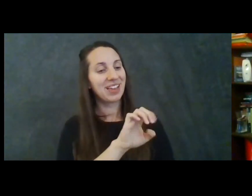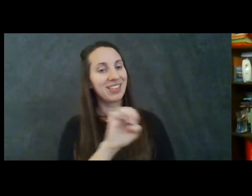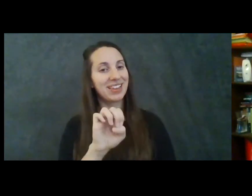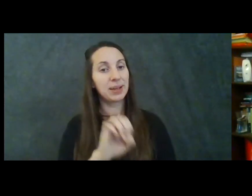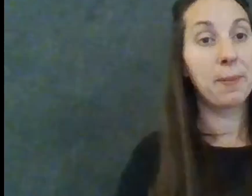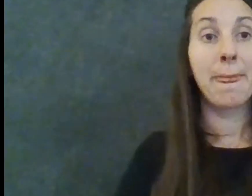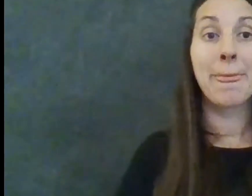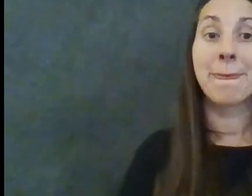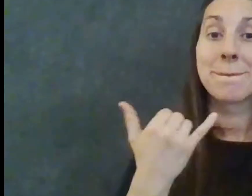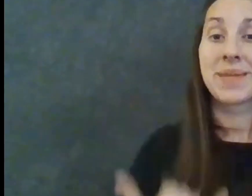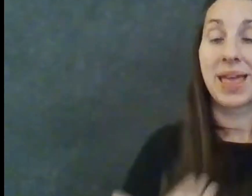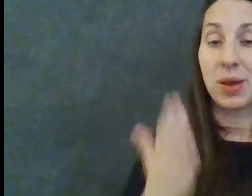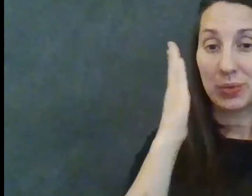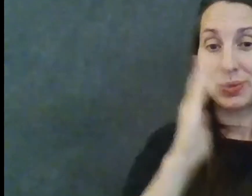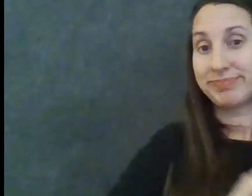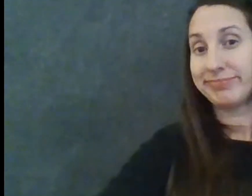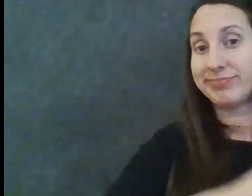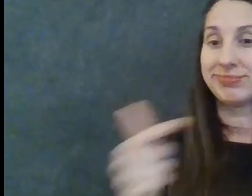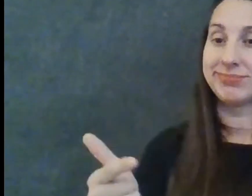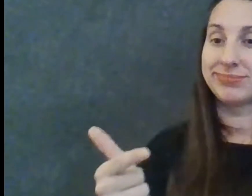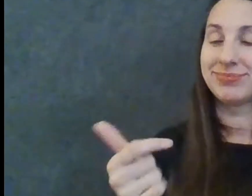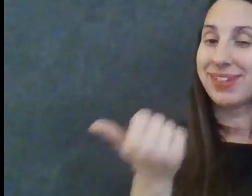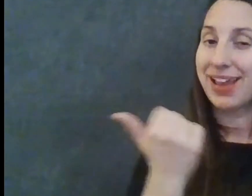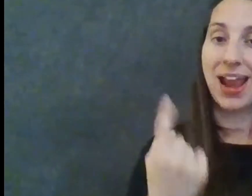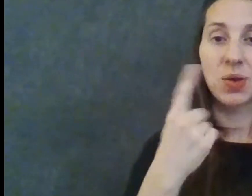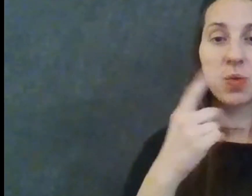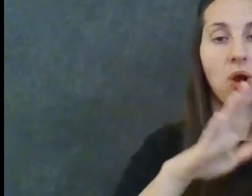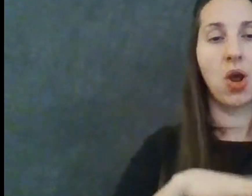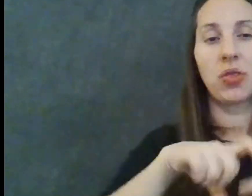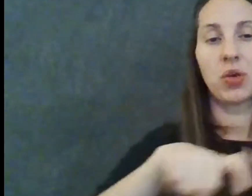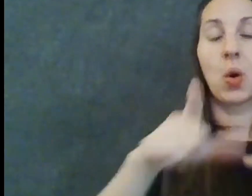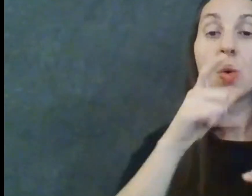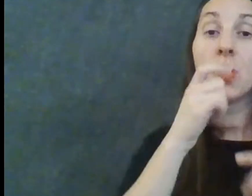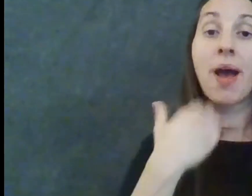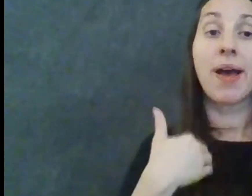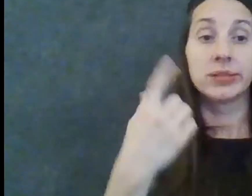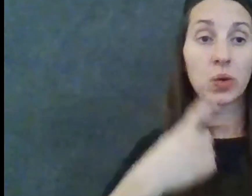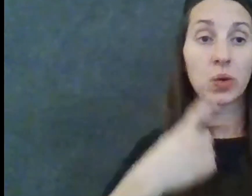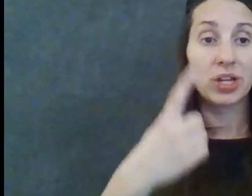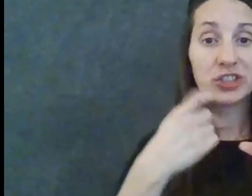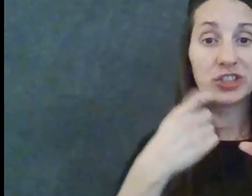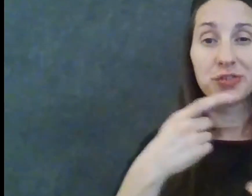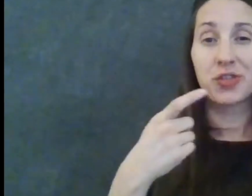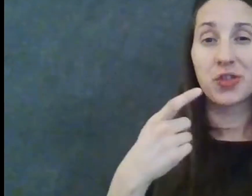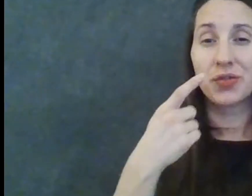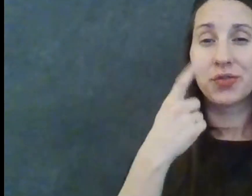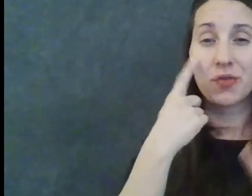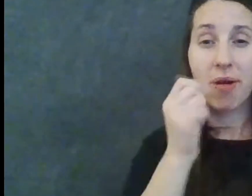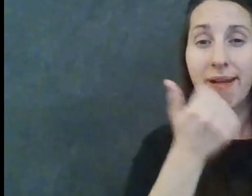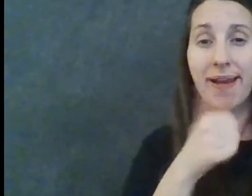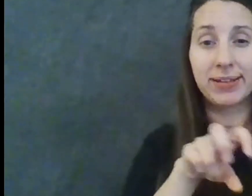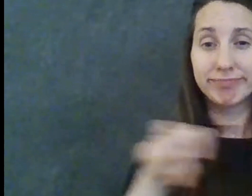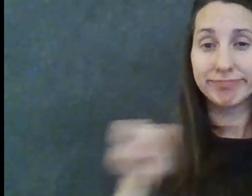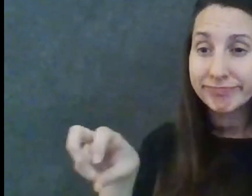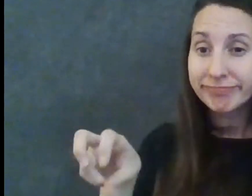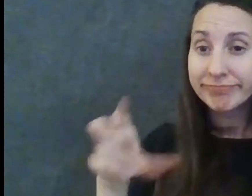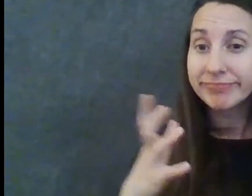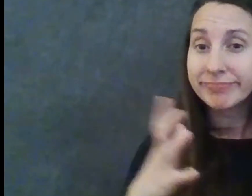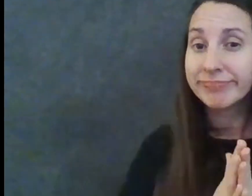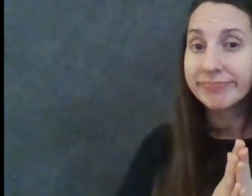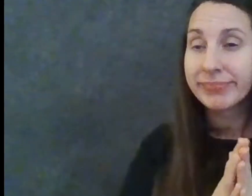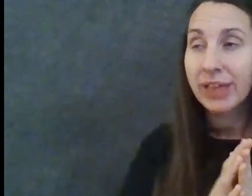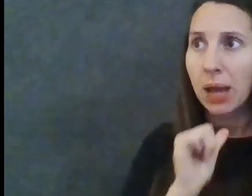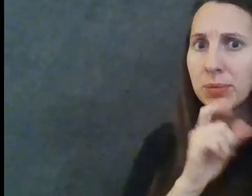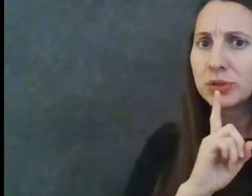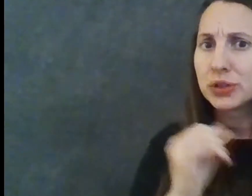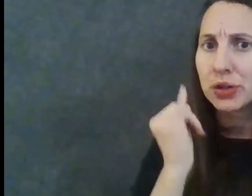now going to turn it over to anyone on the call that has a question of any of our panelists. You can either, I don't know if you'll be able to speak